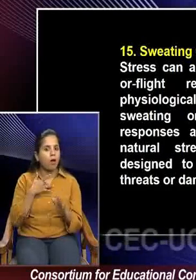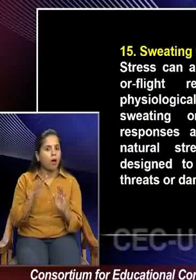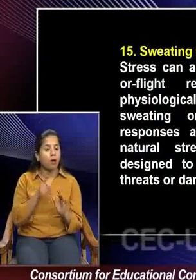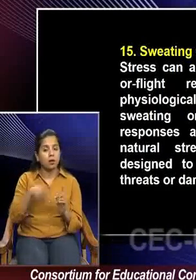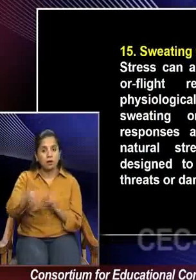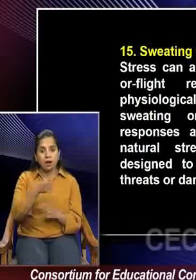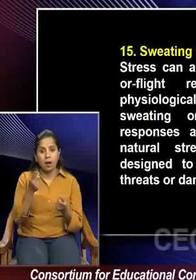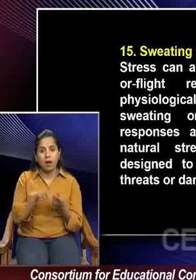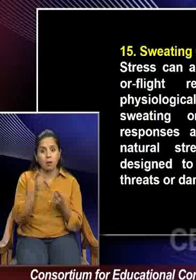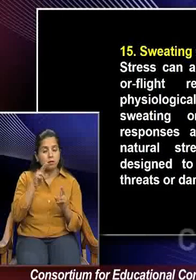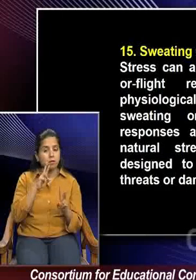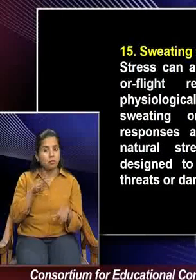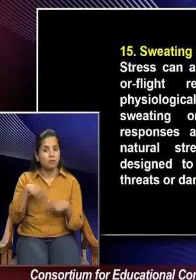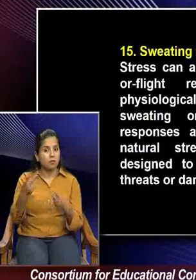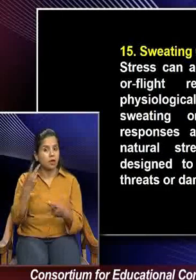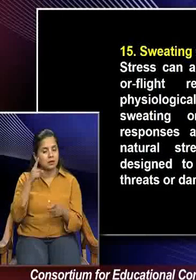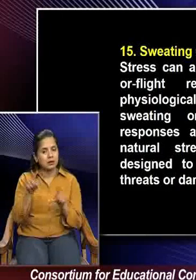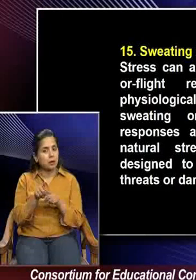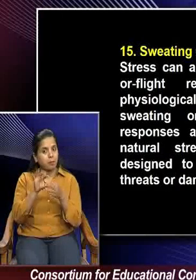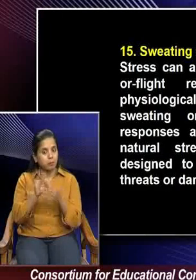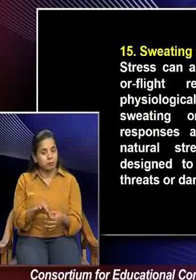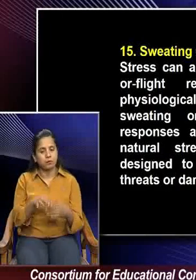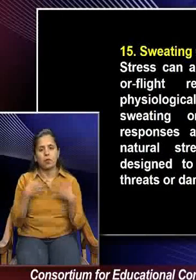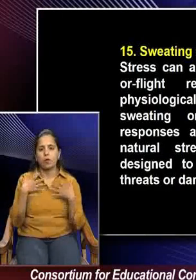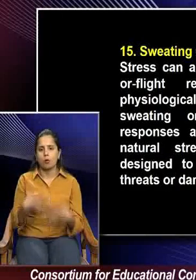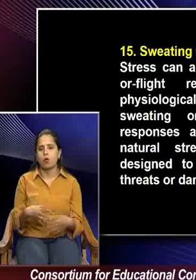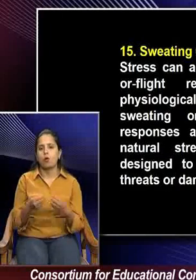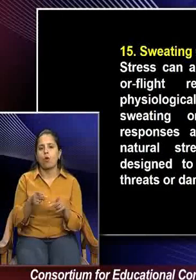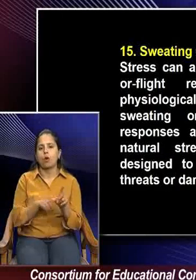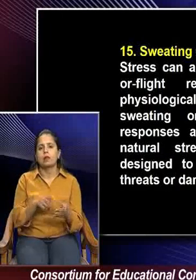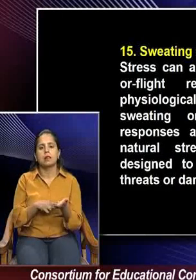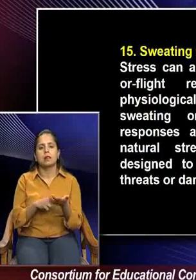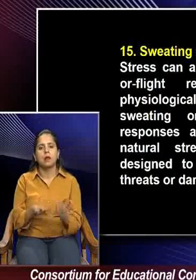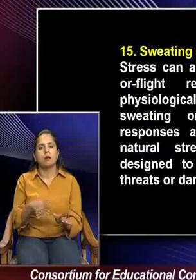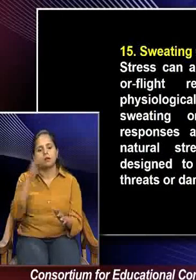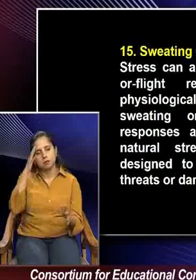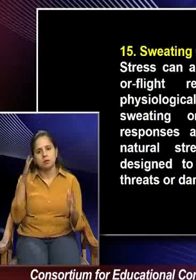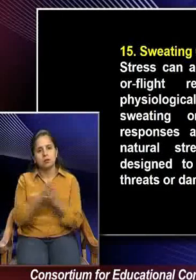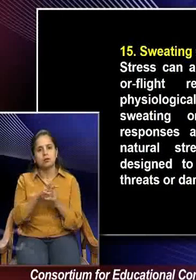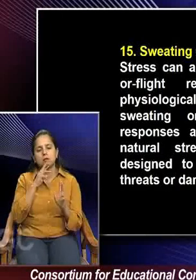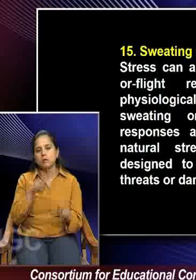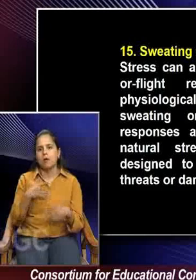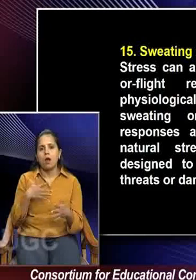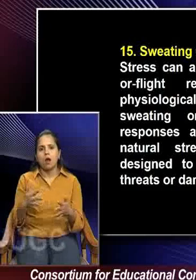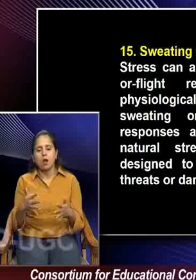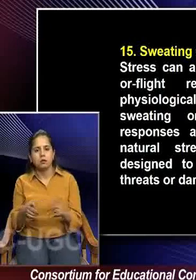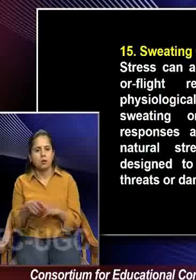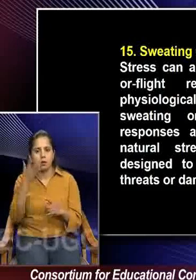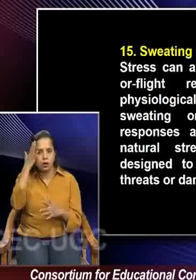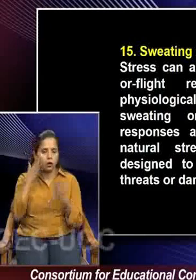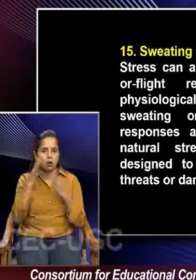responses are a part of body's natural stress response